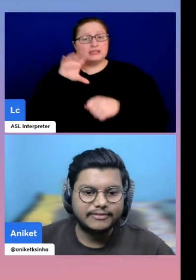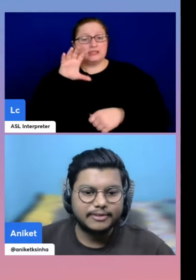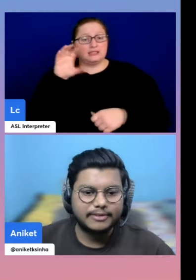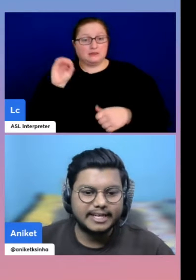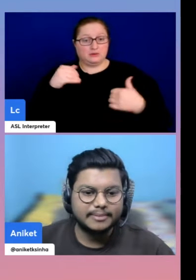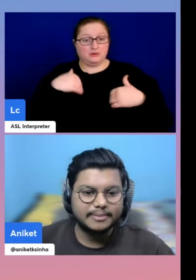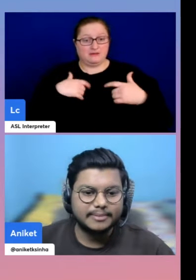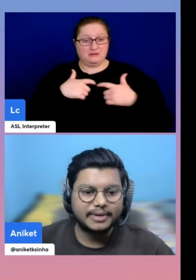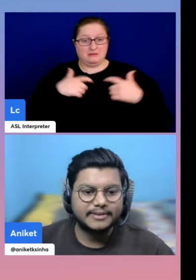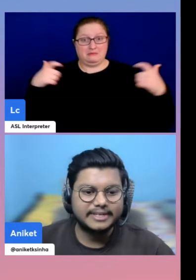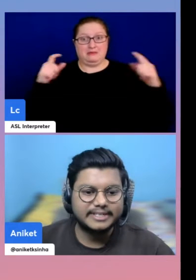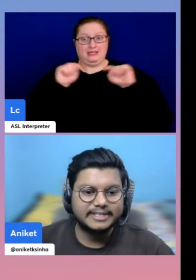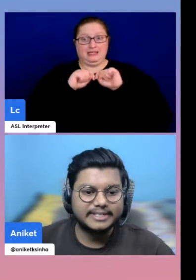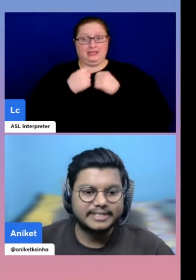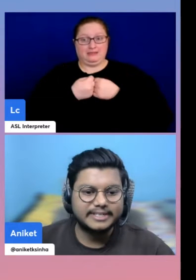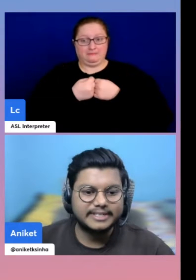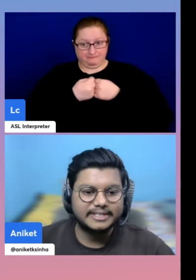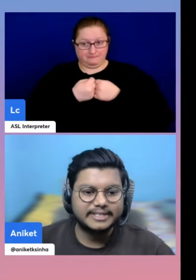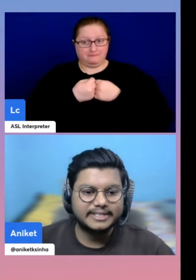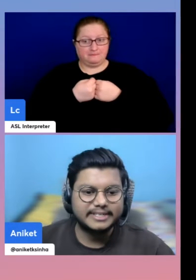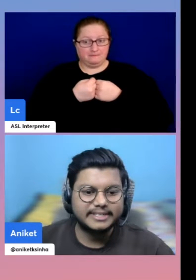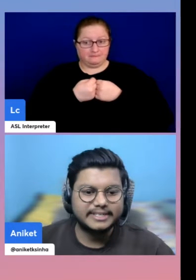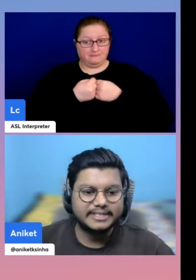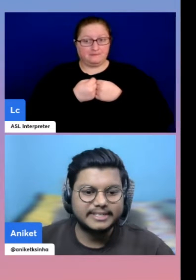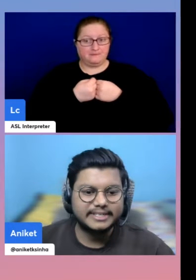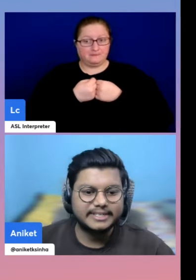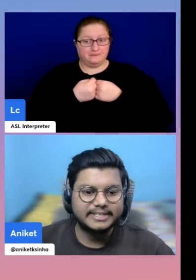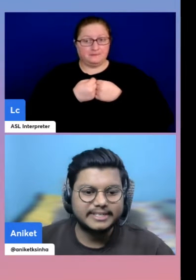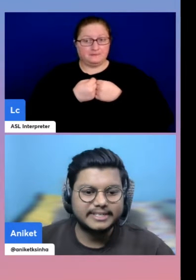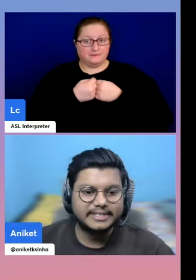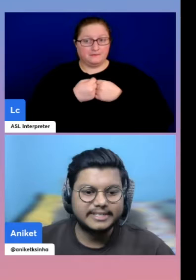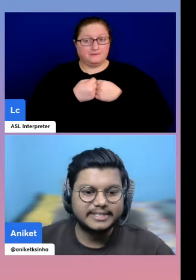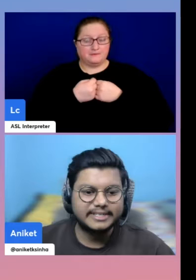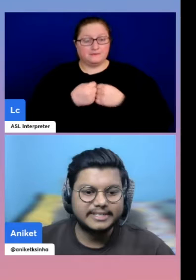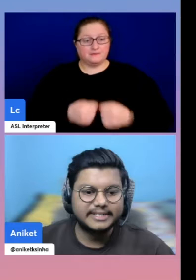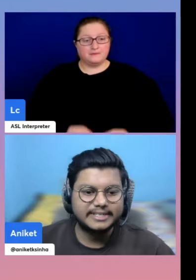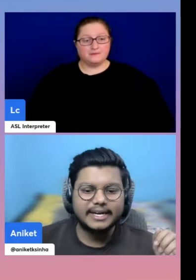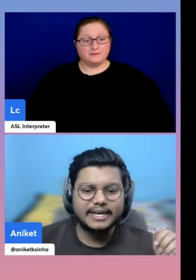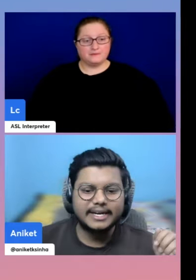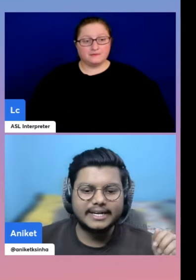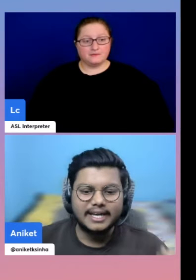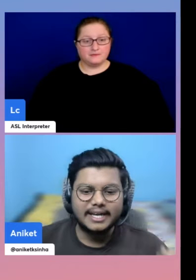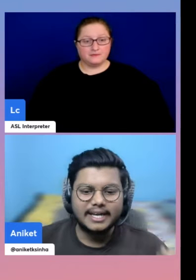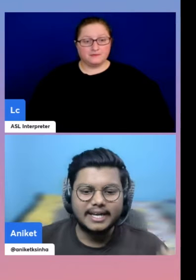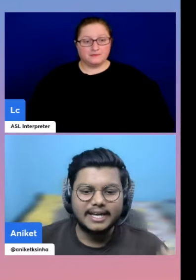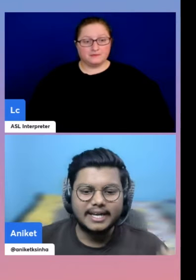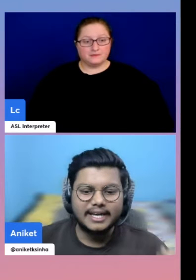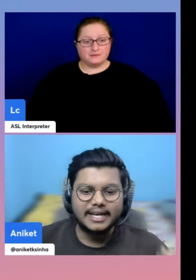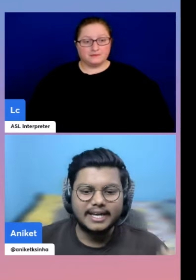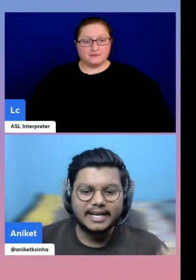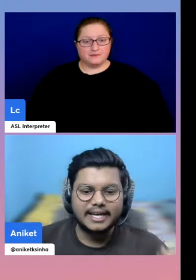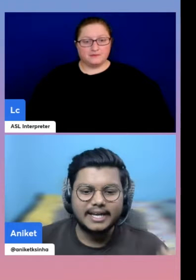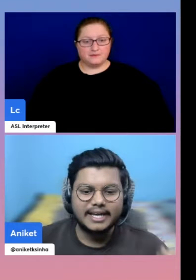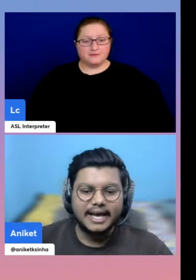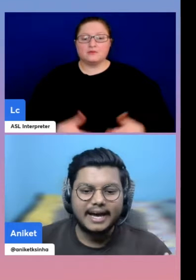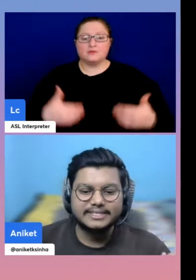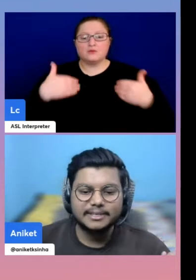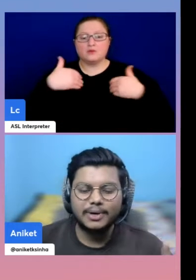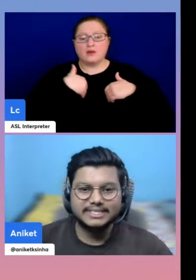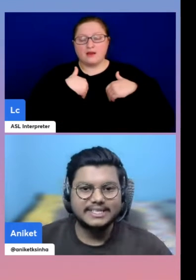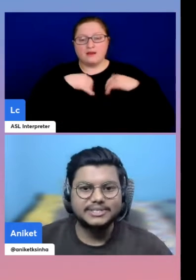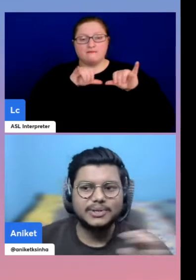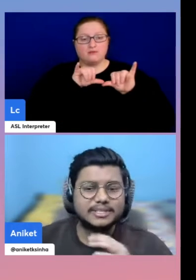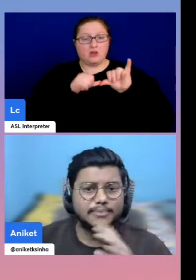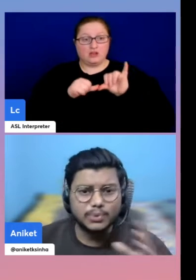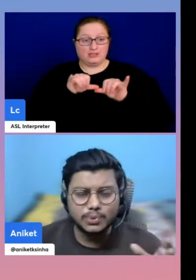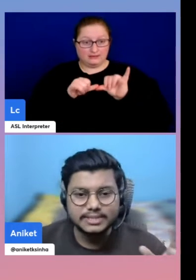big team, okay, which has many employees, and you your architects have